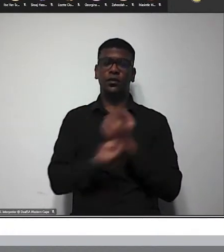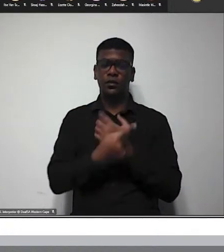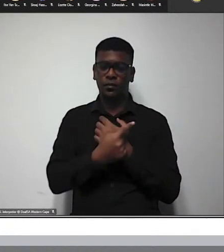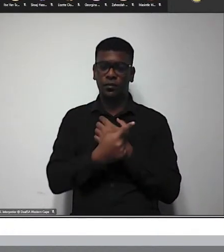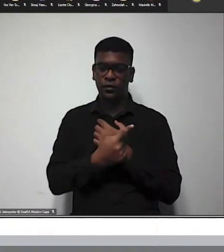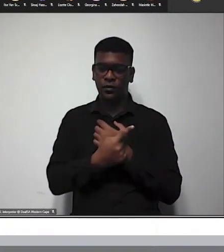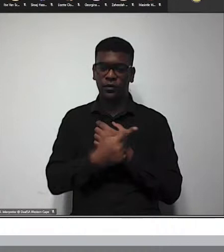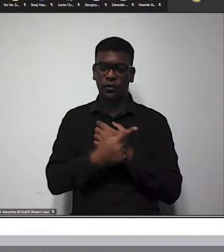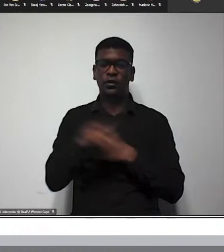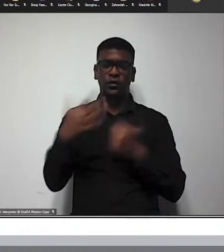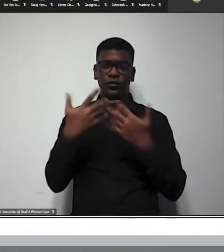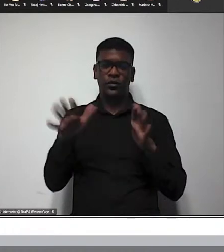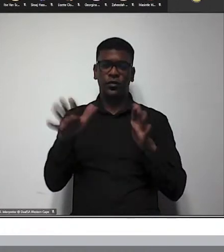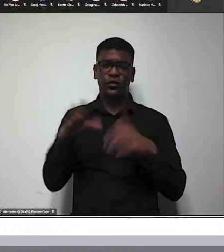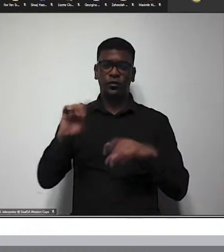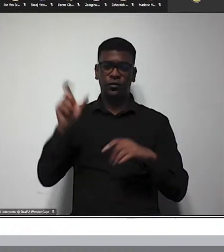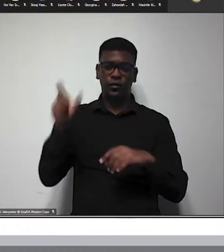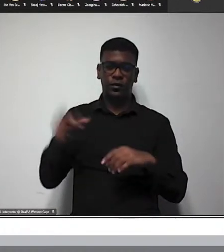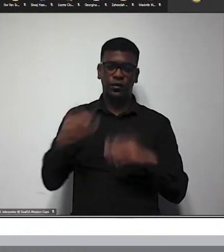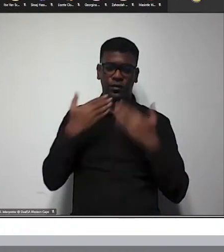be all, Chair. Thank you very much.